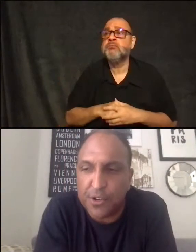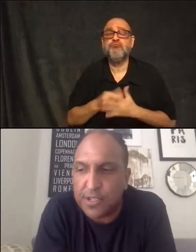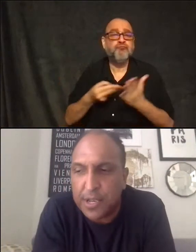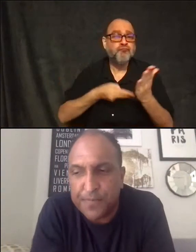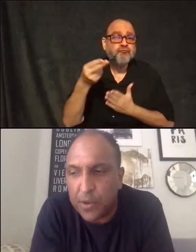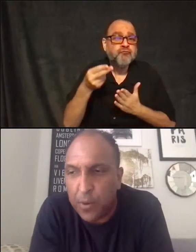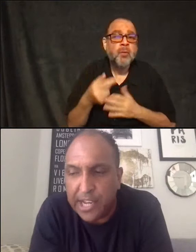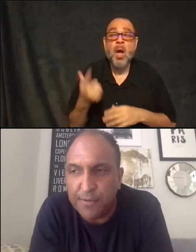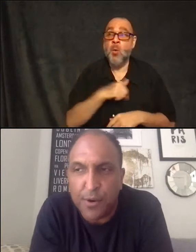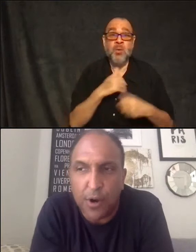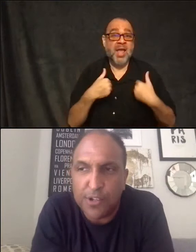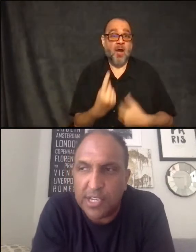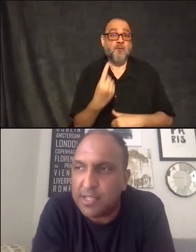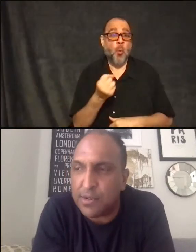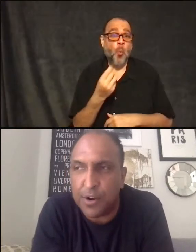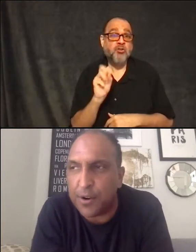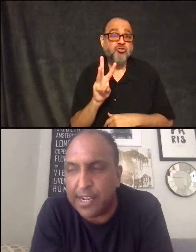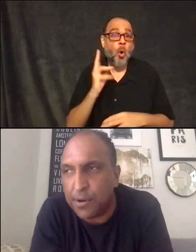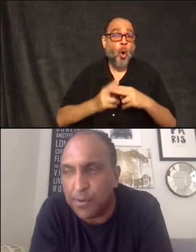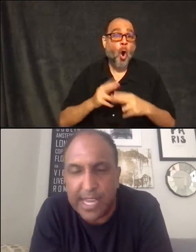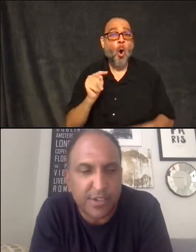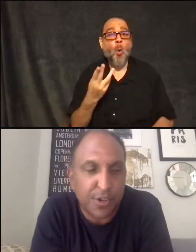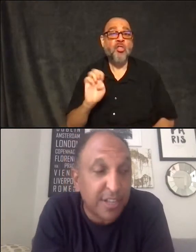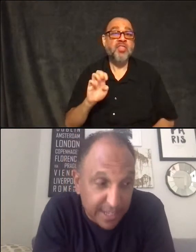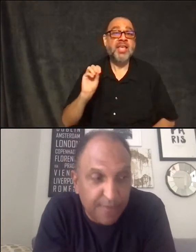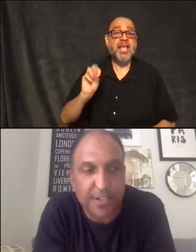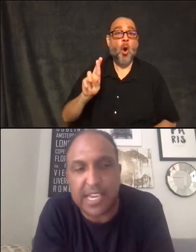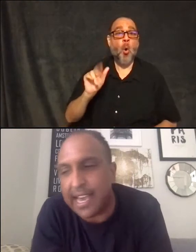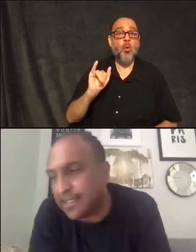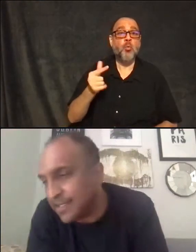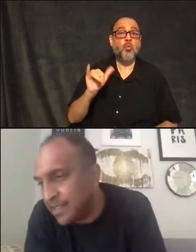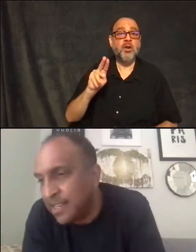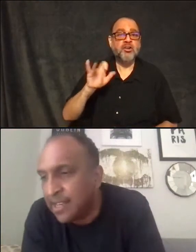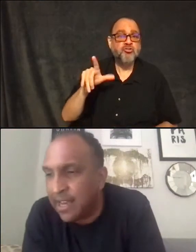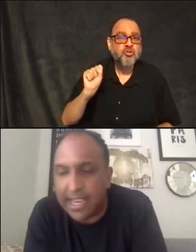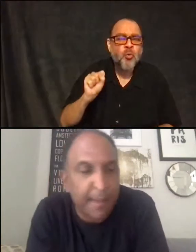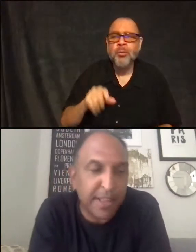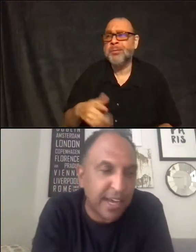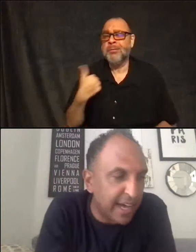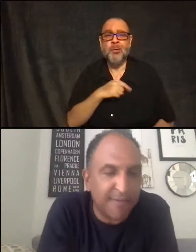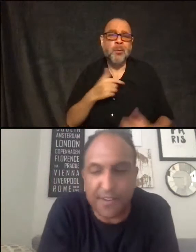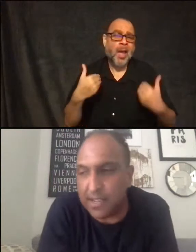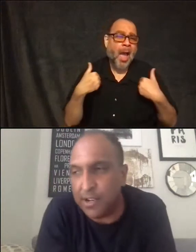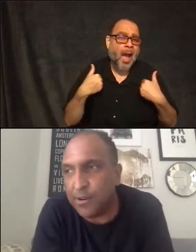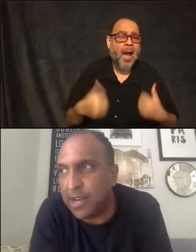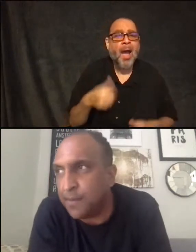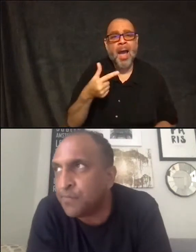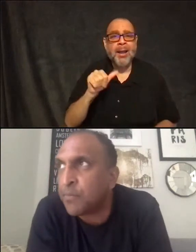The Originals where we interview OGs who are incredible. We had George Clinton as our first guest, and Gamble and Huff,